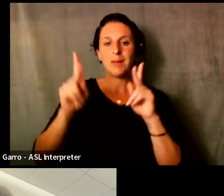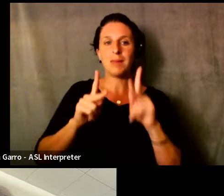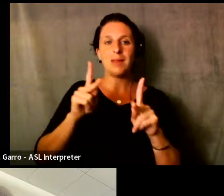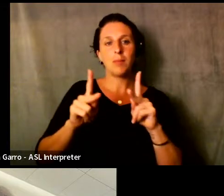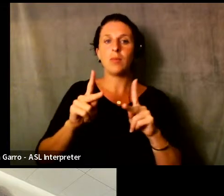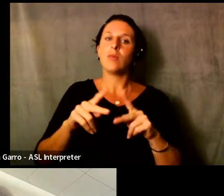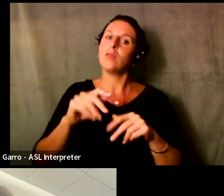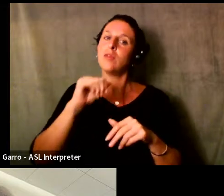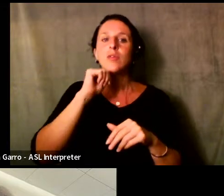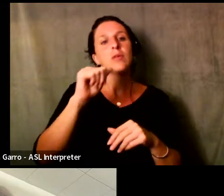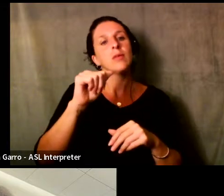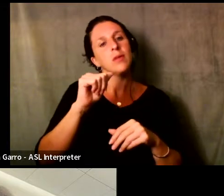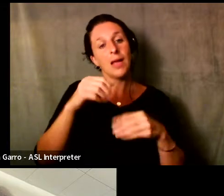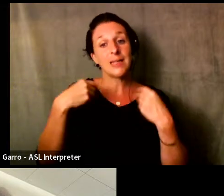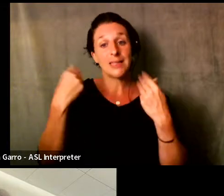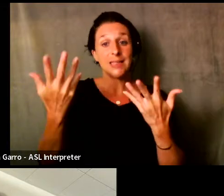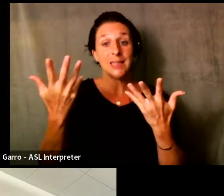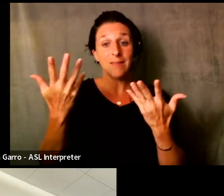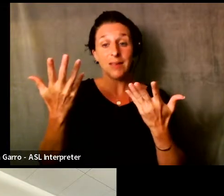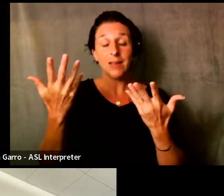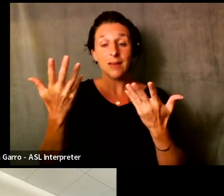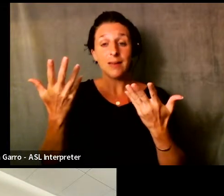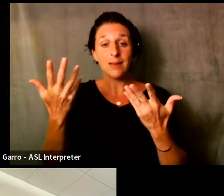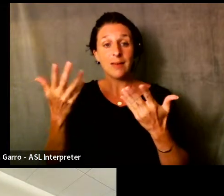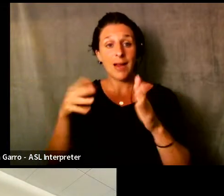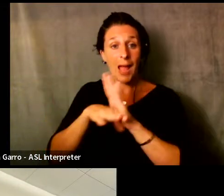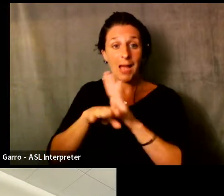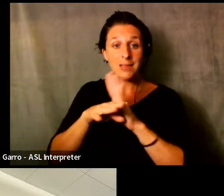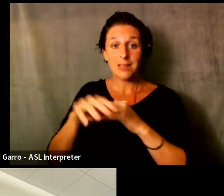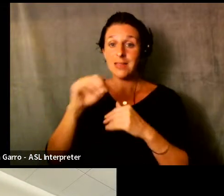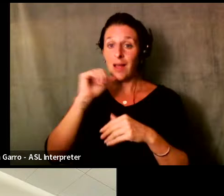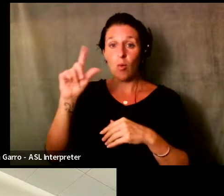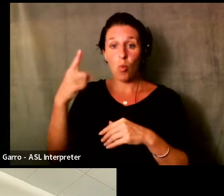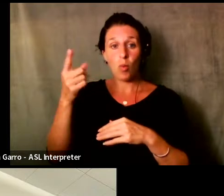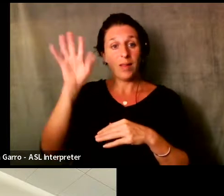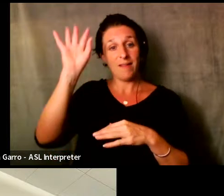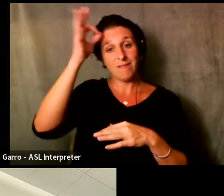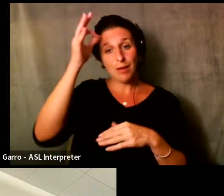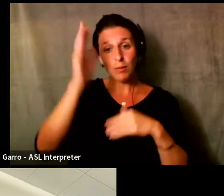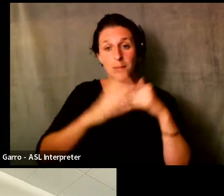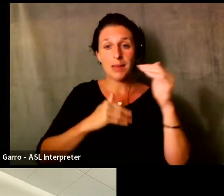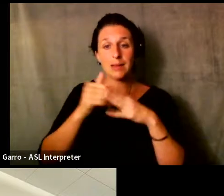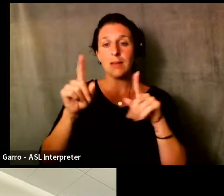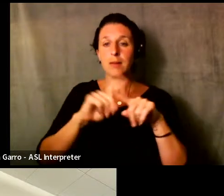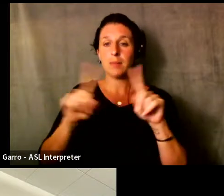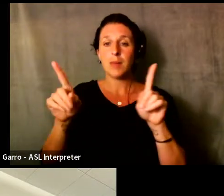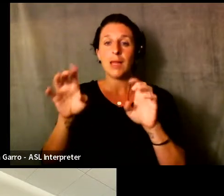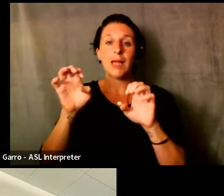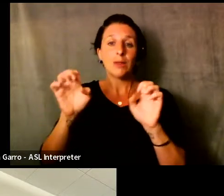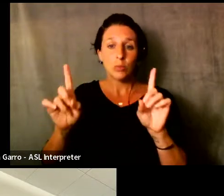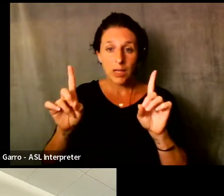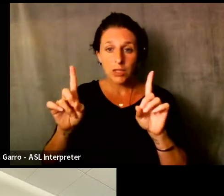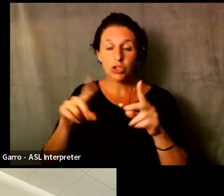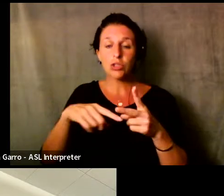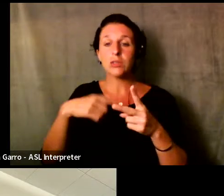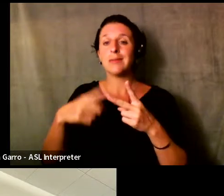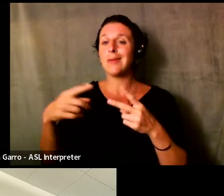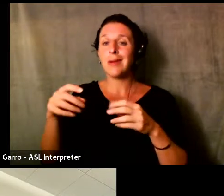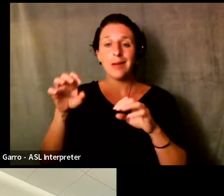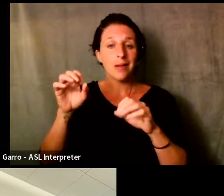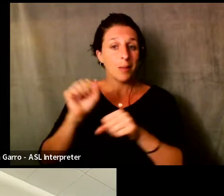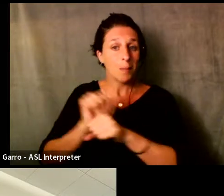not given access to not only federal buildings, but education, employment,